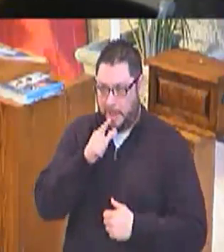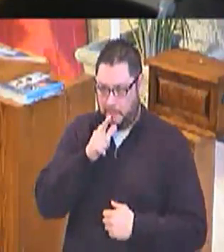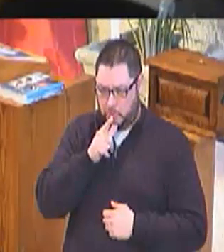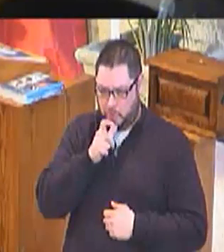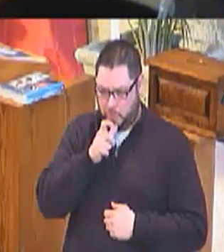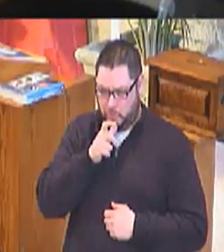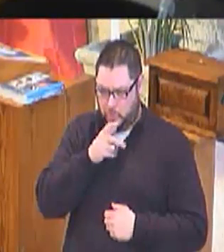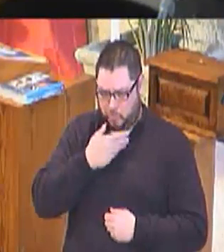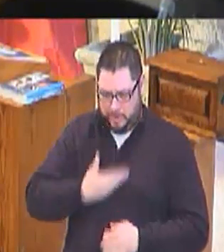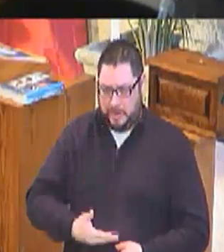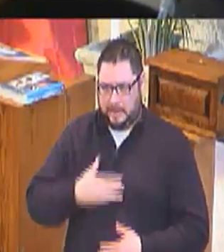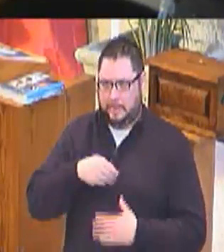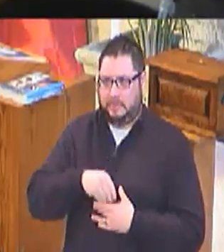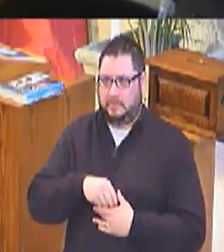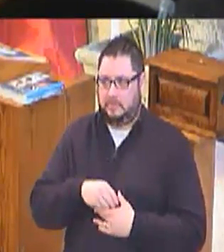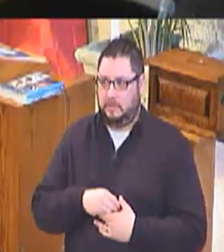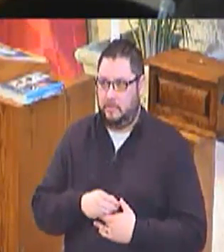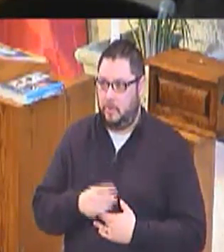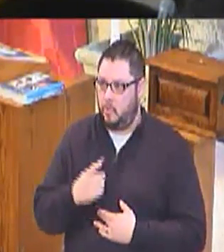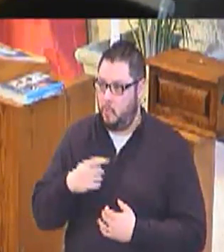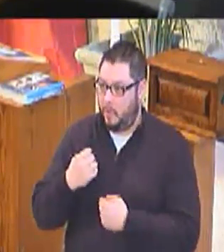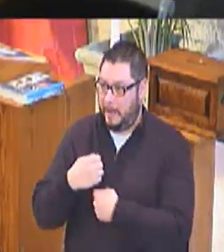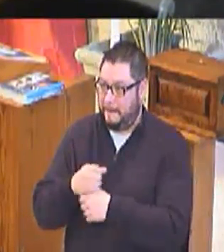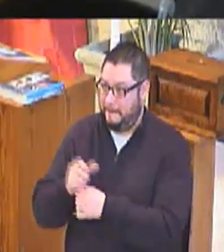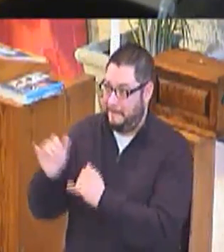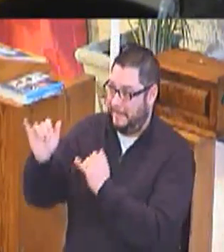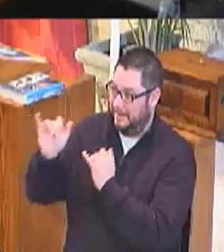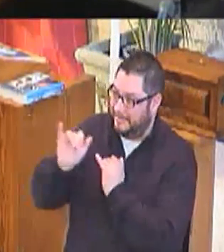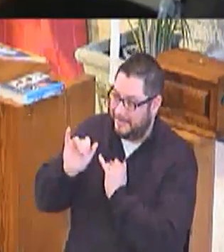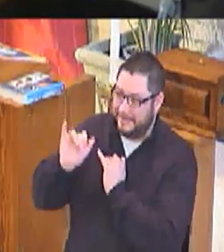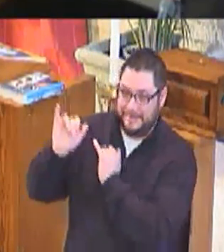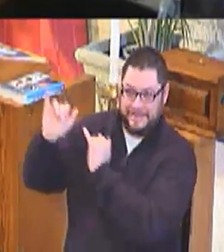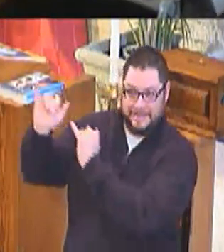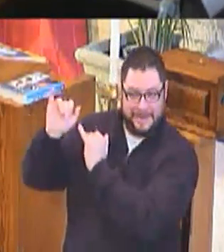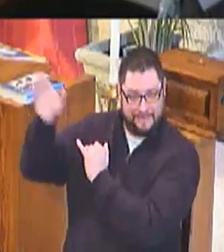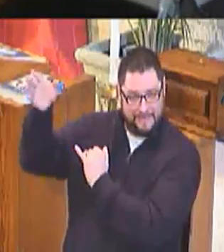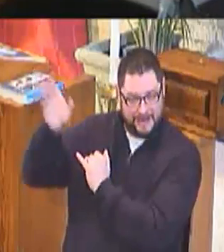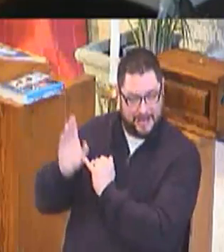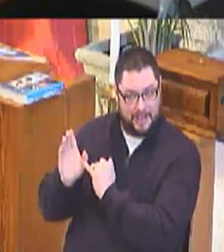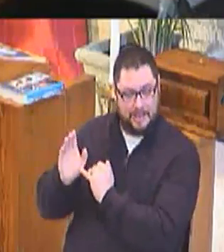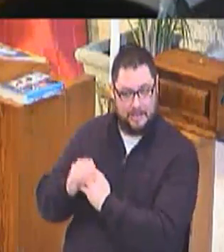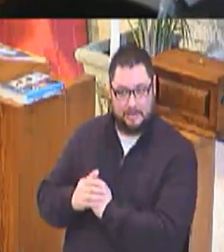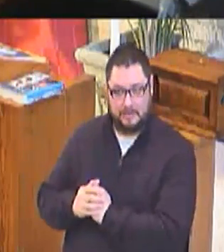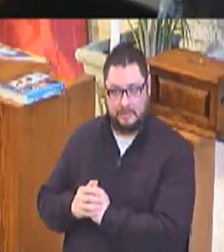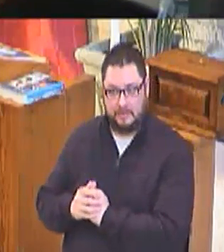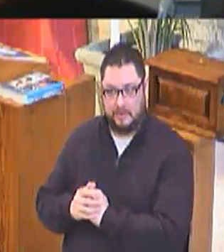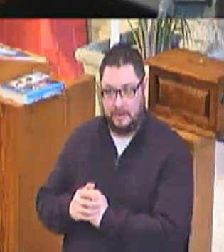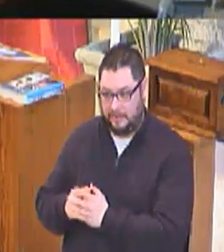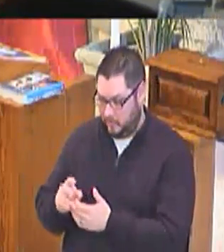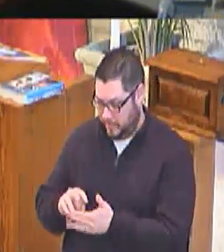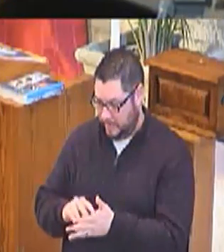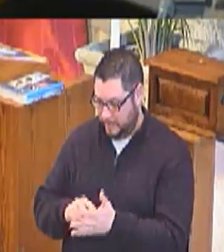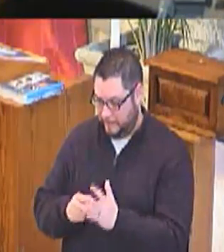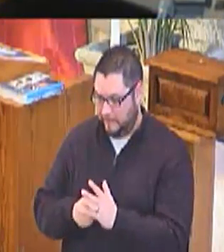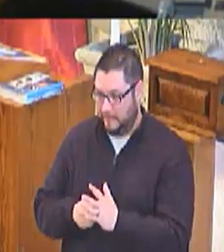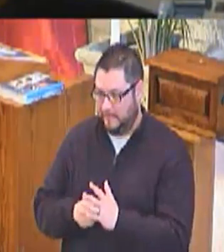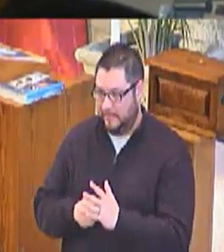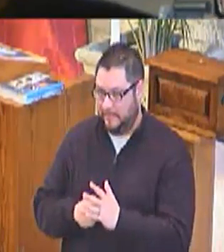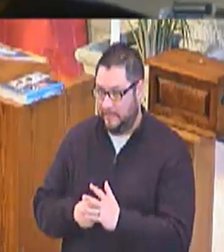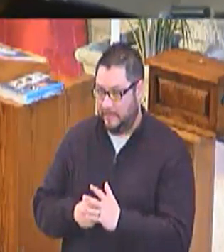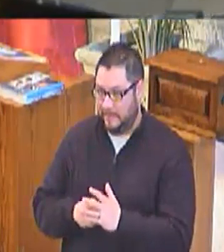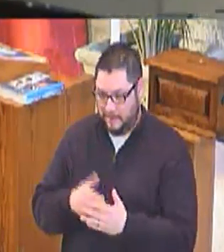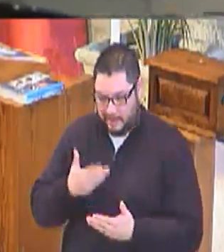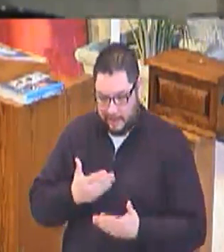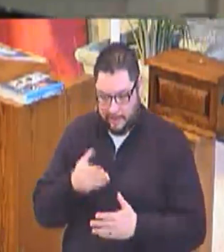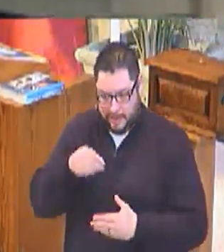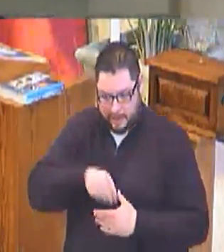are. We are made in the image and the likeness of God. Therefore, the spiritual aspect of